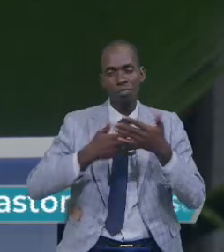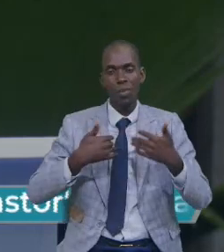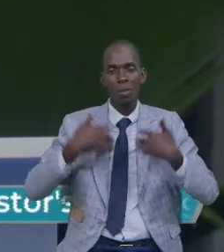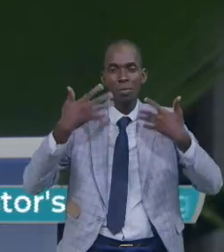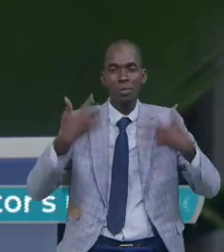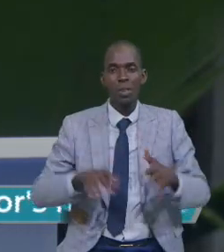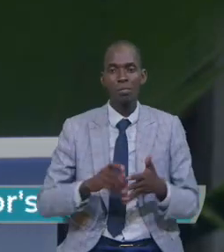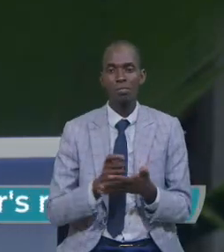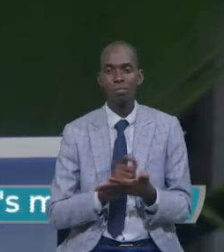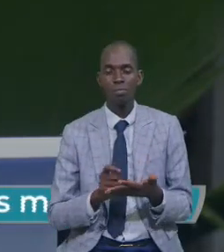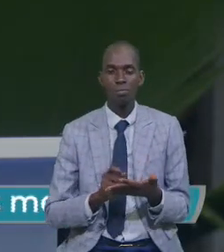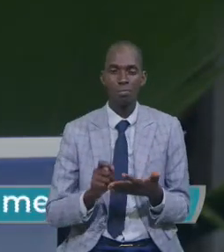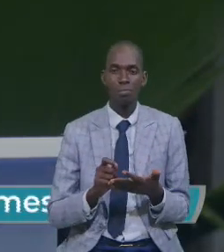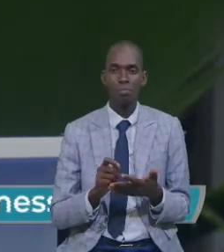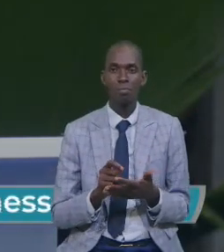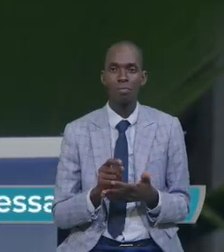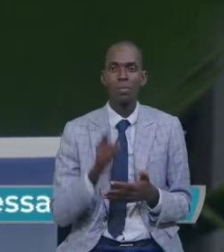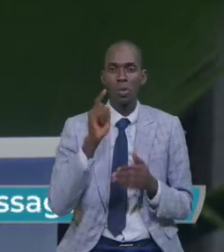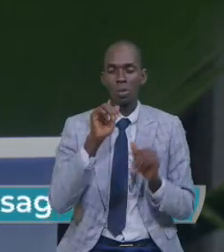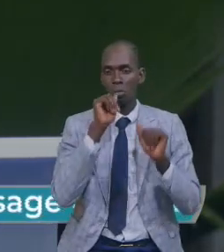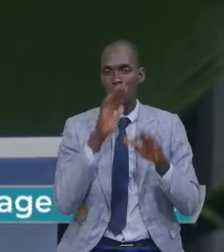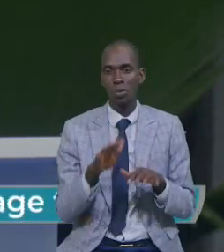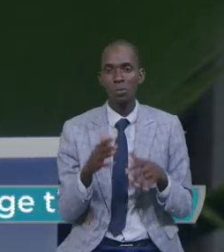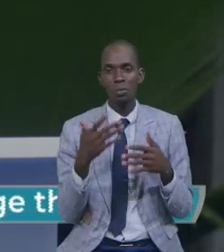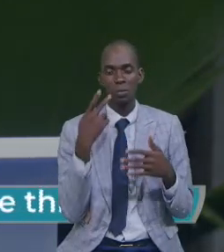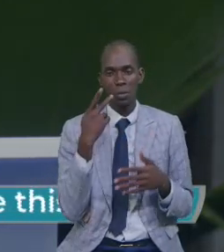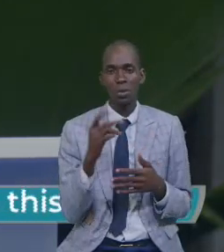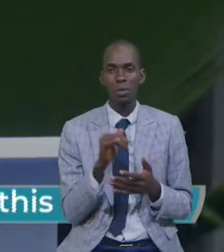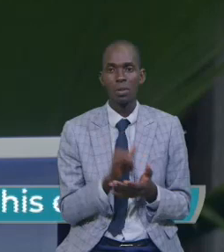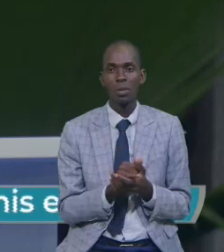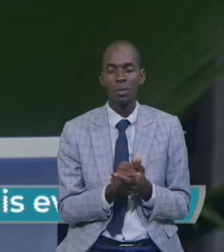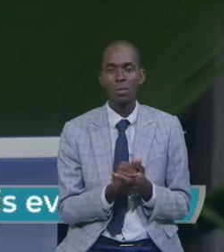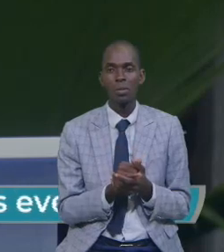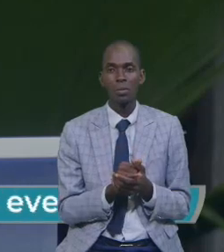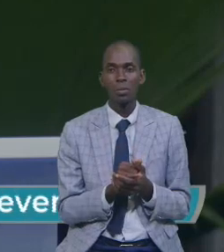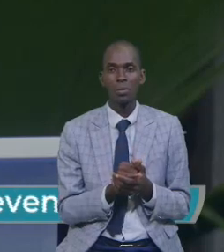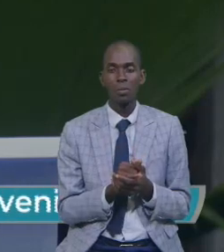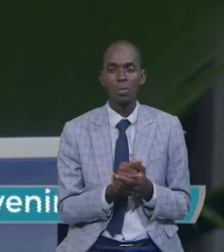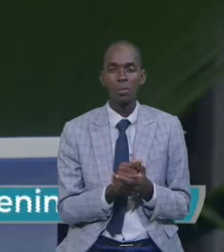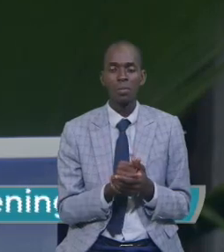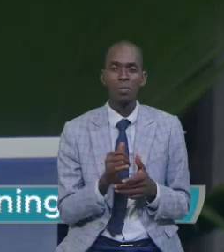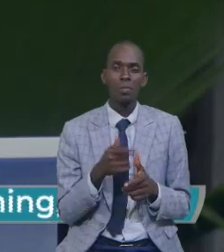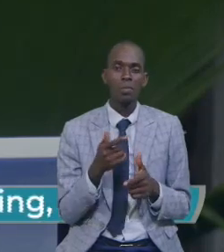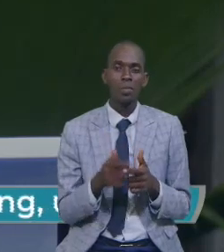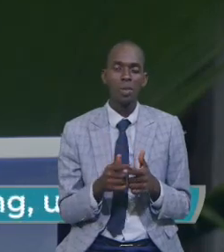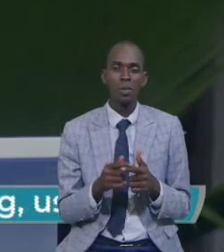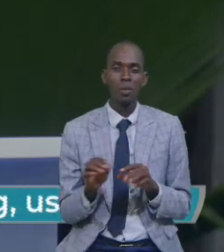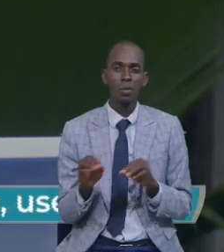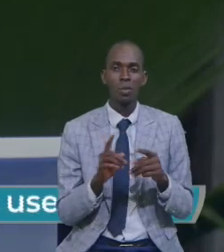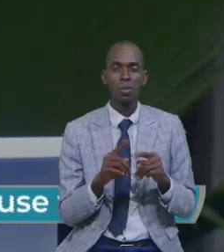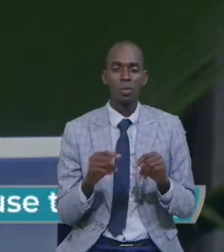Right. God bless you. I can see that. I can also see this one here. Thank you. Then by my left hand side, extreme